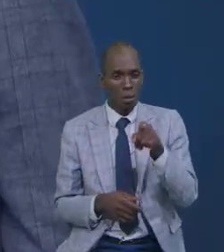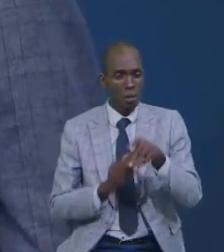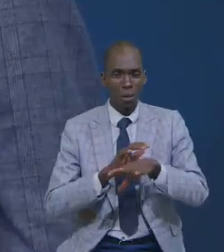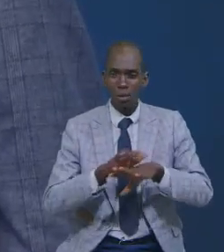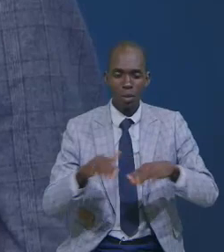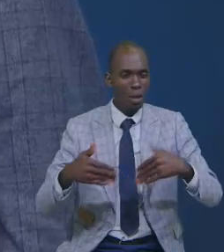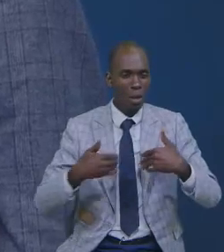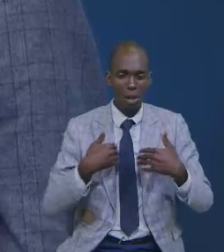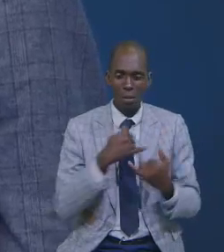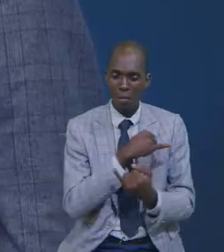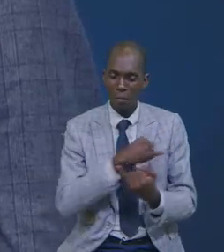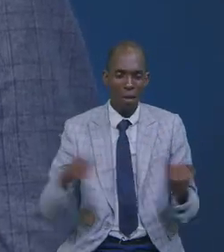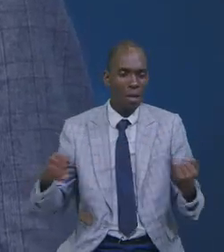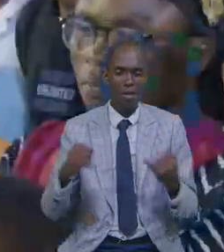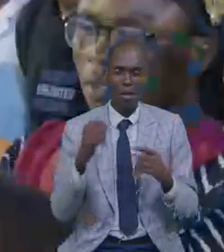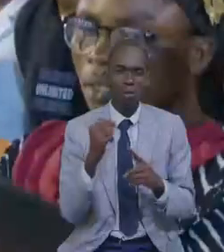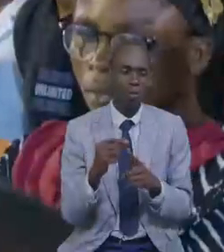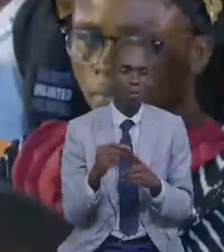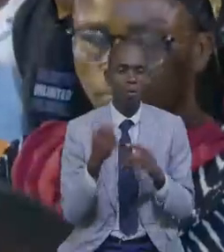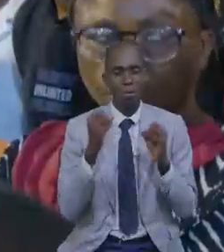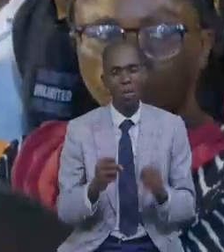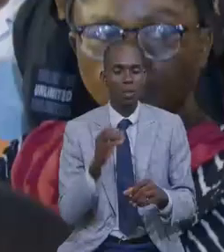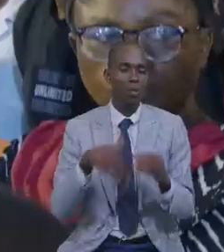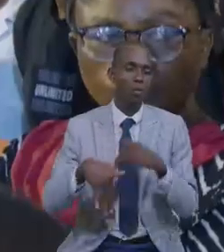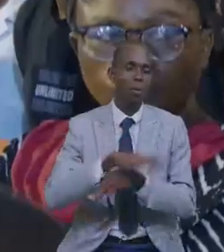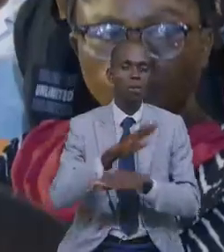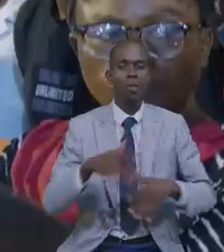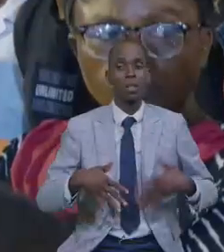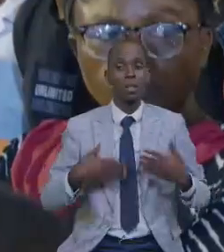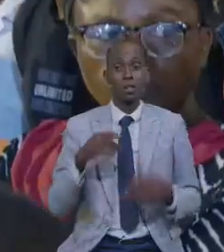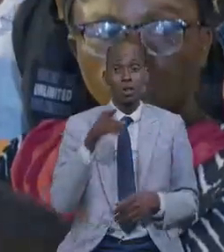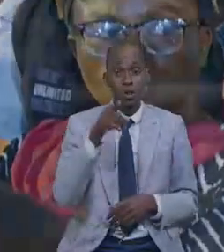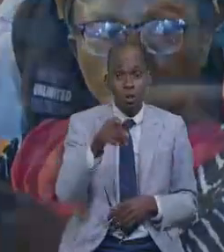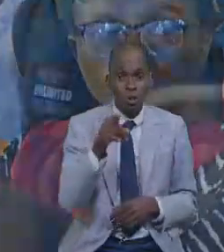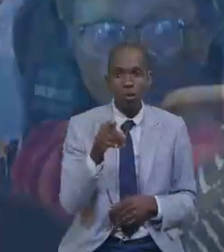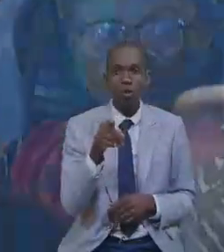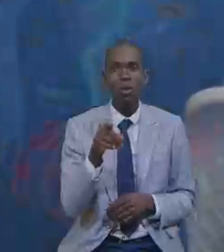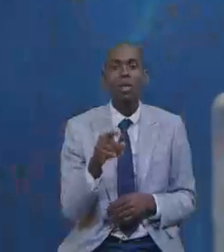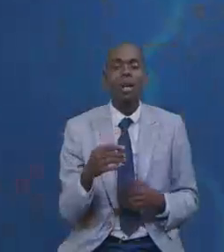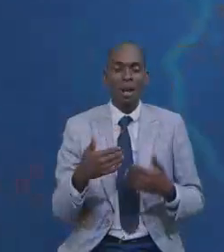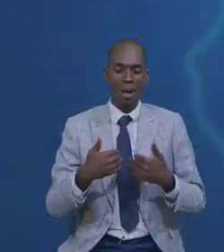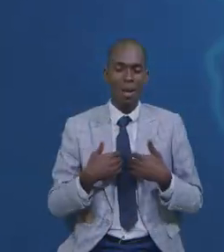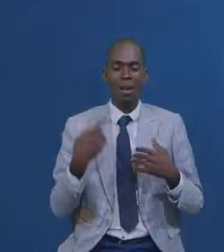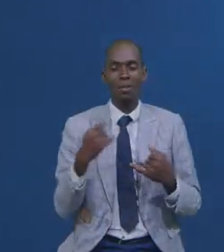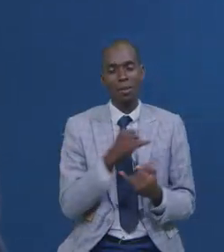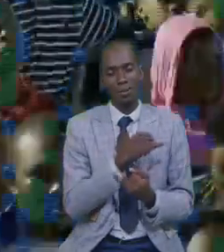final authority in your life. You have the final